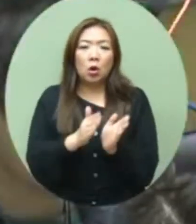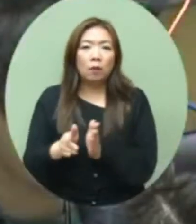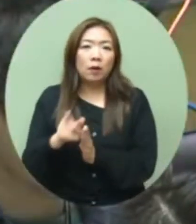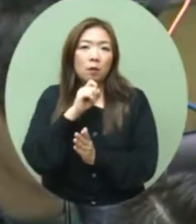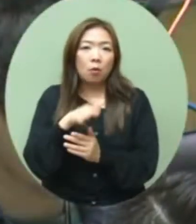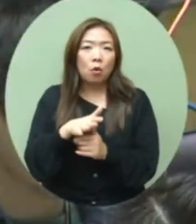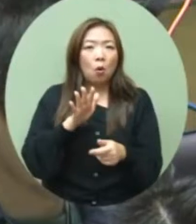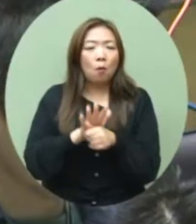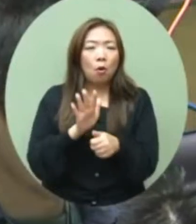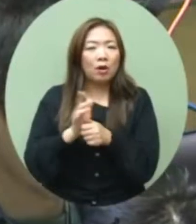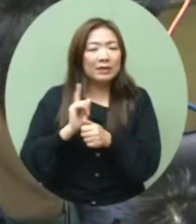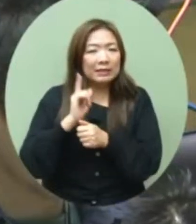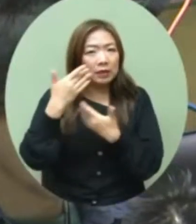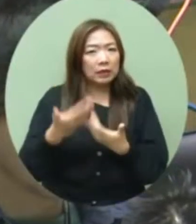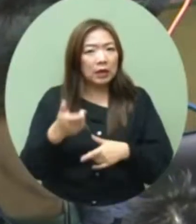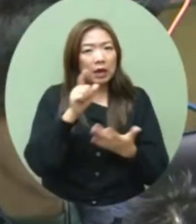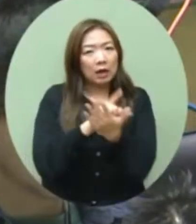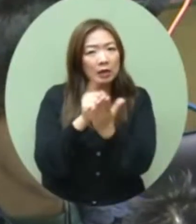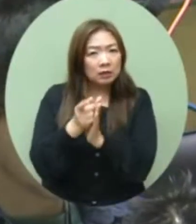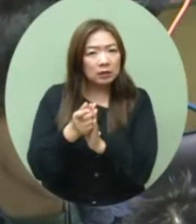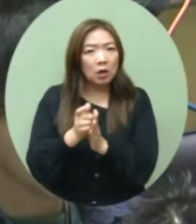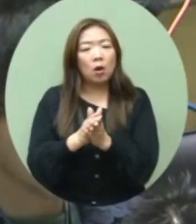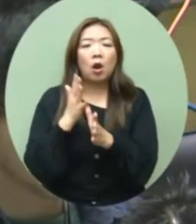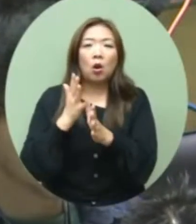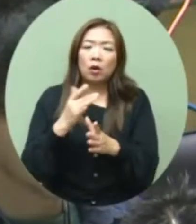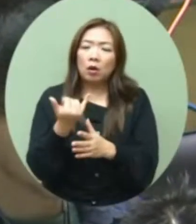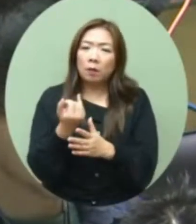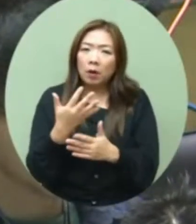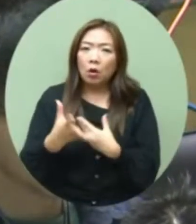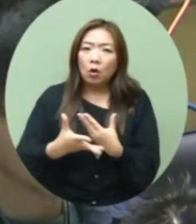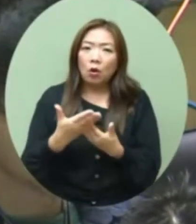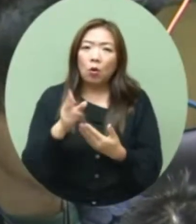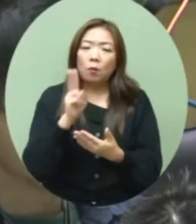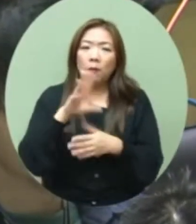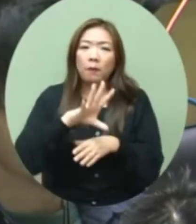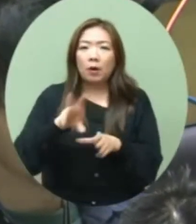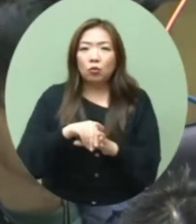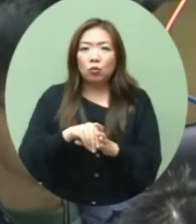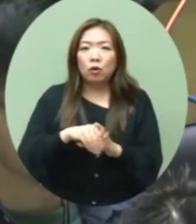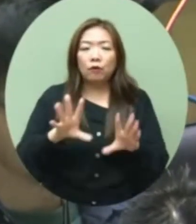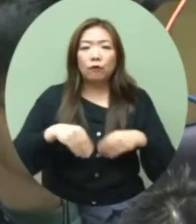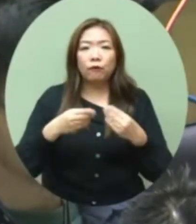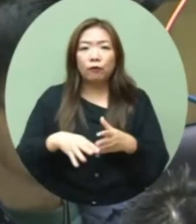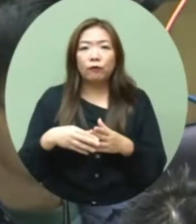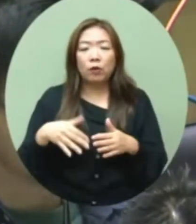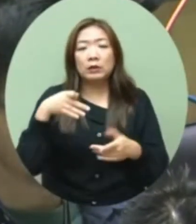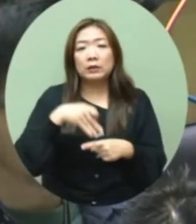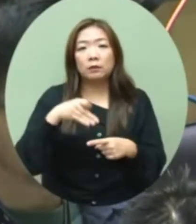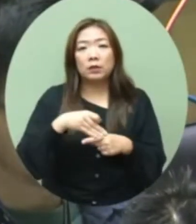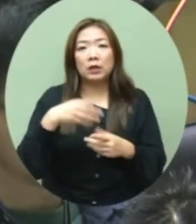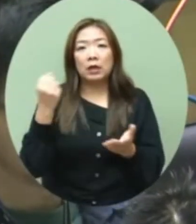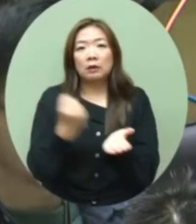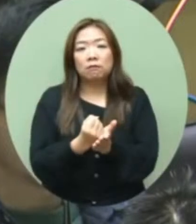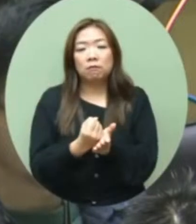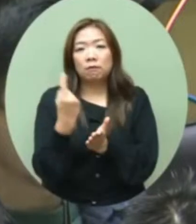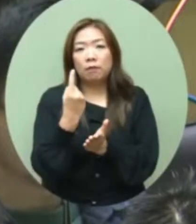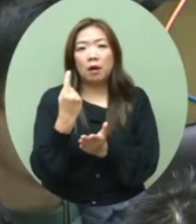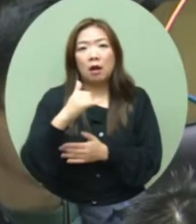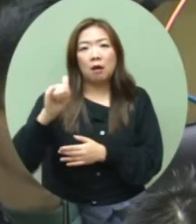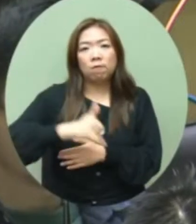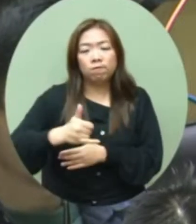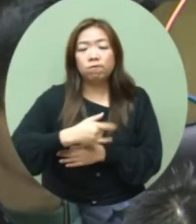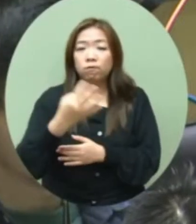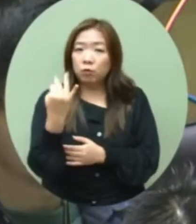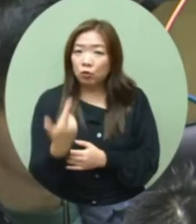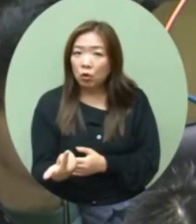long-term measures, but are there short-term measures for retail and tourism? Now I see a reference to the multiple entry visit for